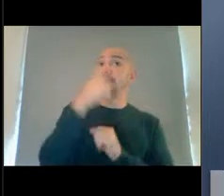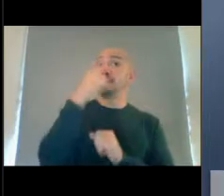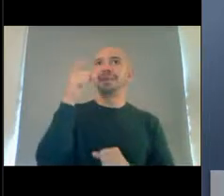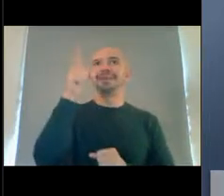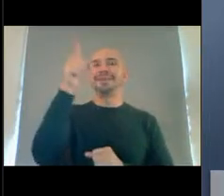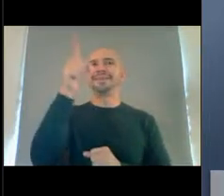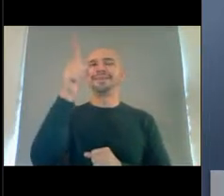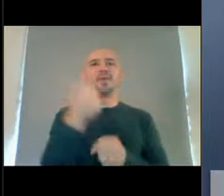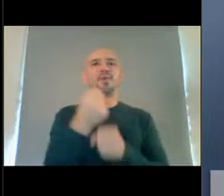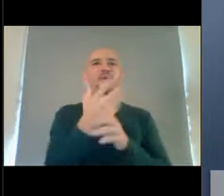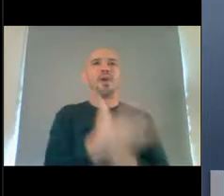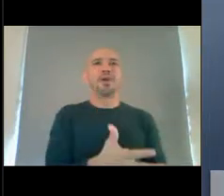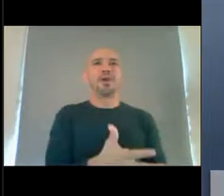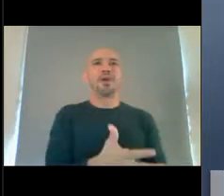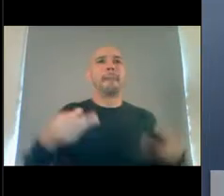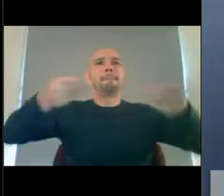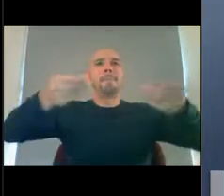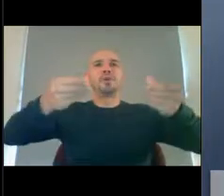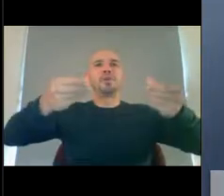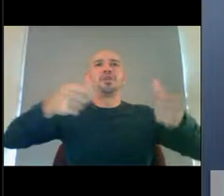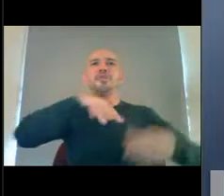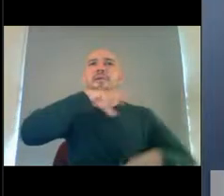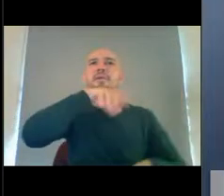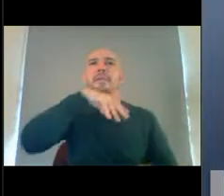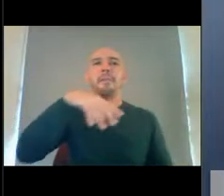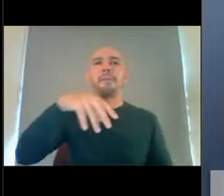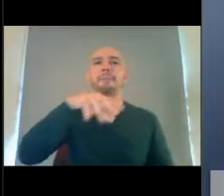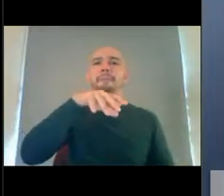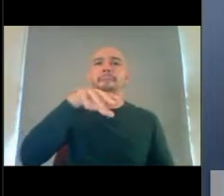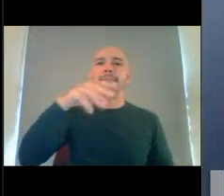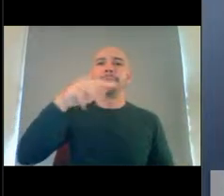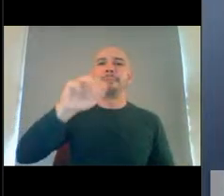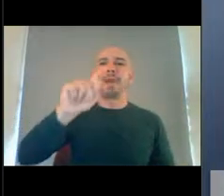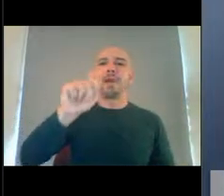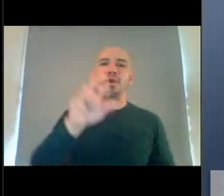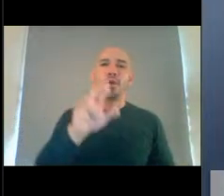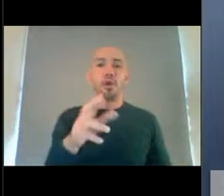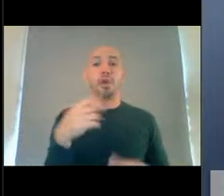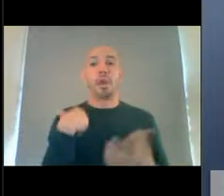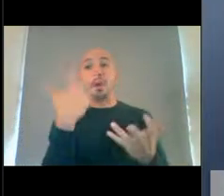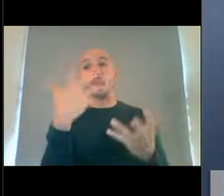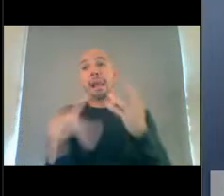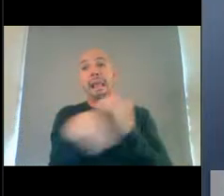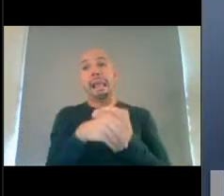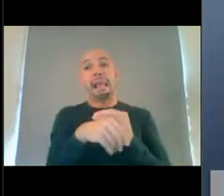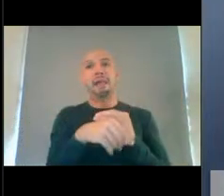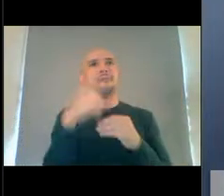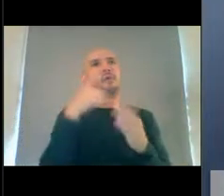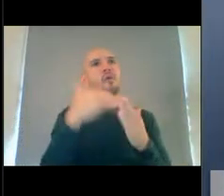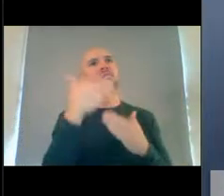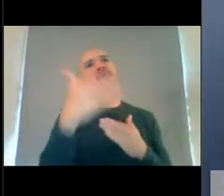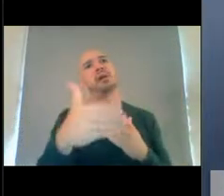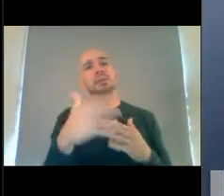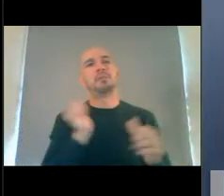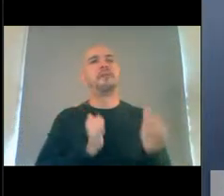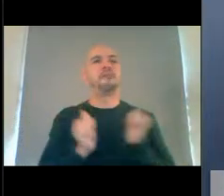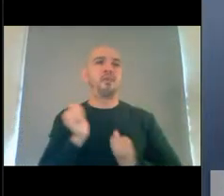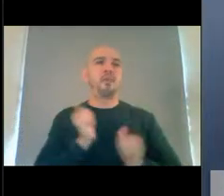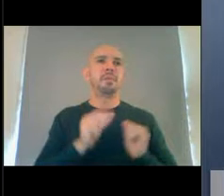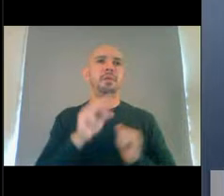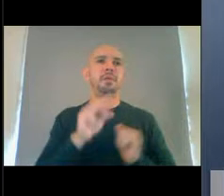so i ask to add those three pollutants so next time around we can add those in to our performance metrics and to other